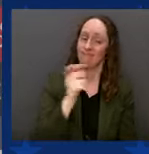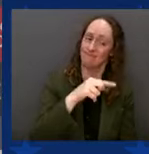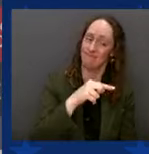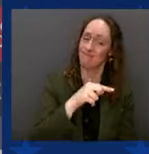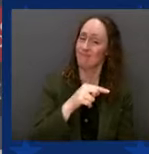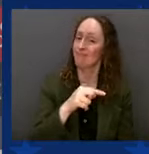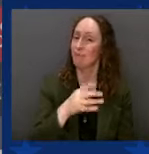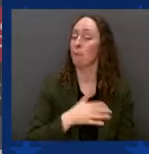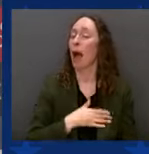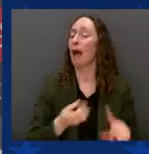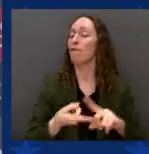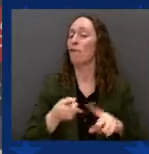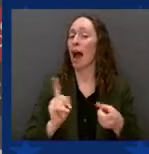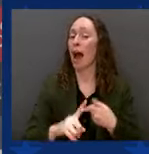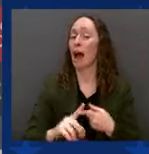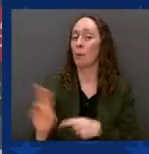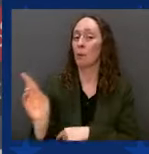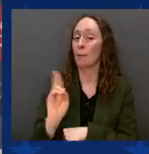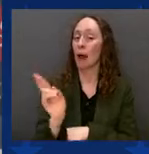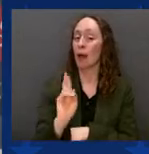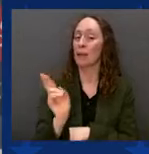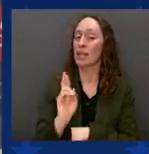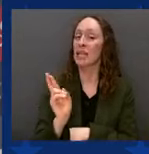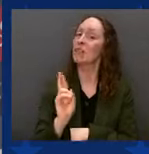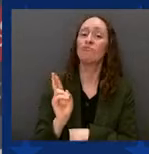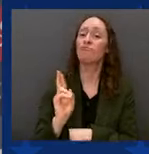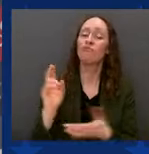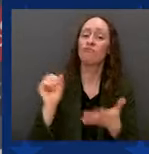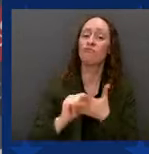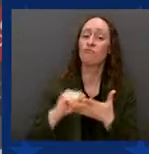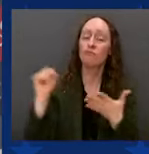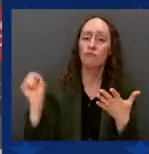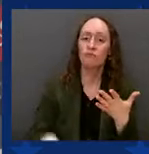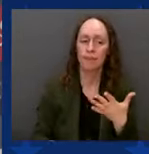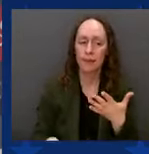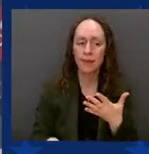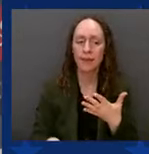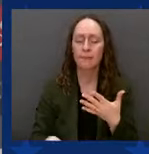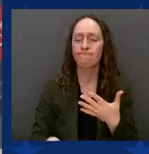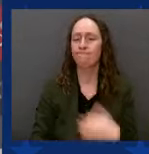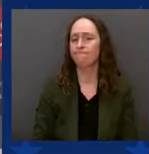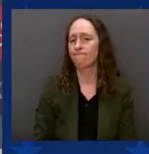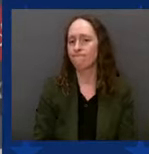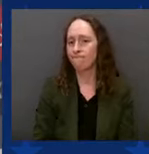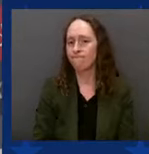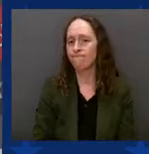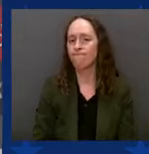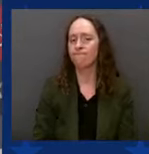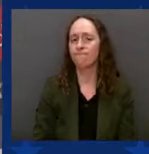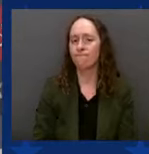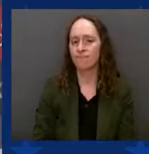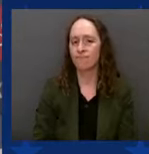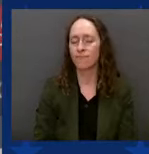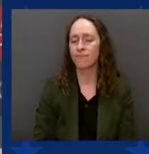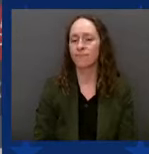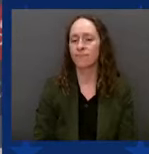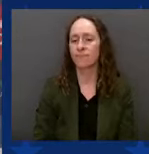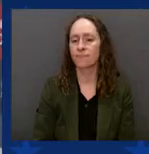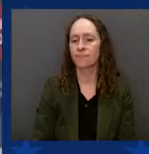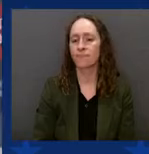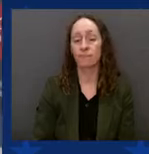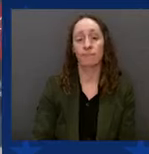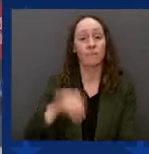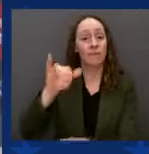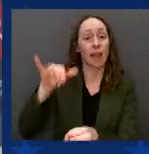Well, guess what? Capping the cost for everybody at $35 a month, especially those 200,000 children with type 1